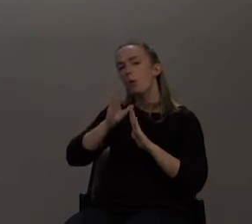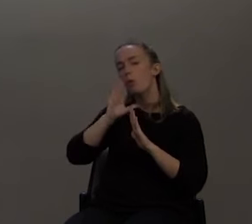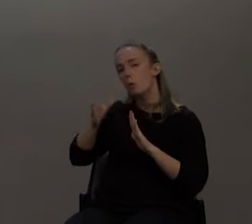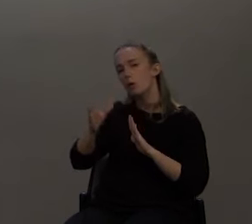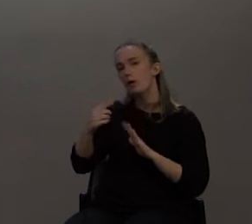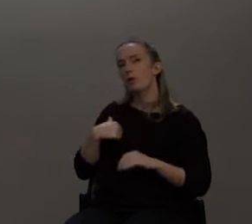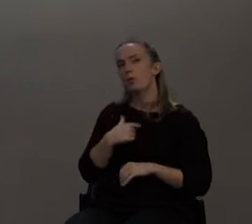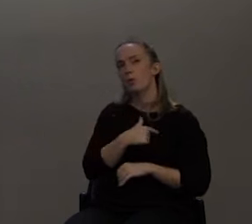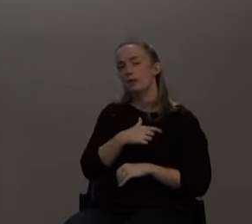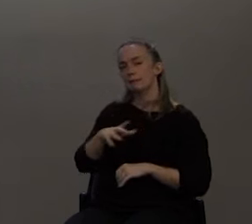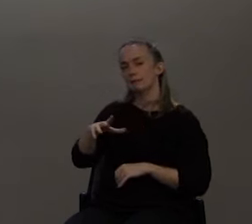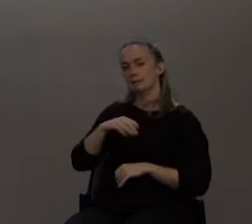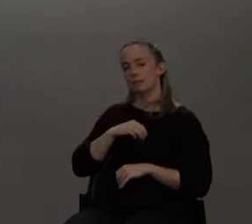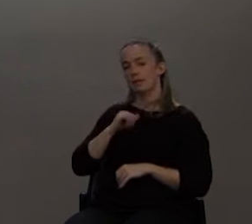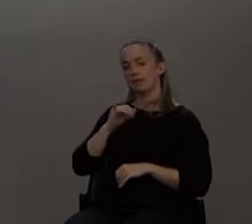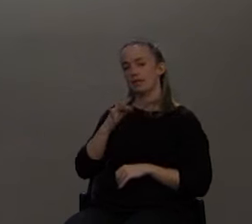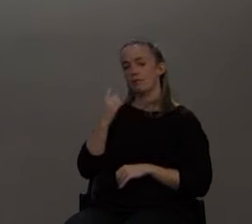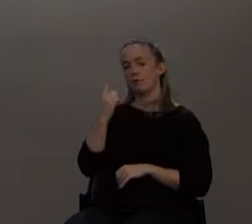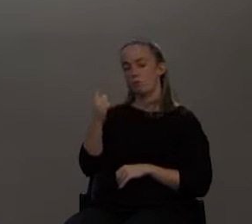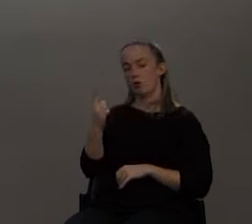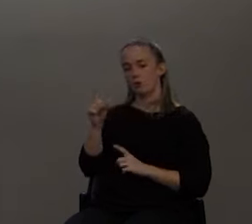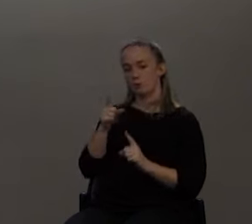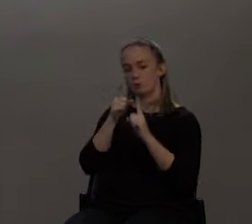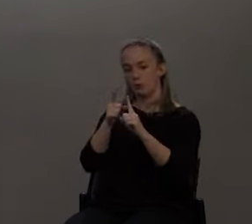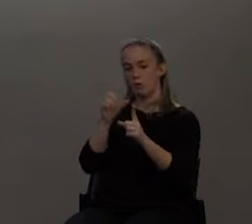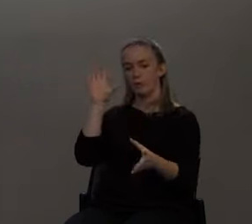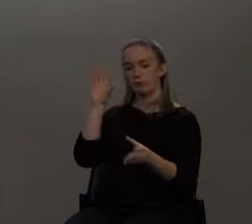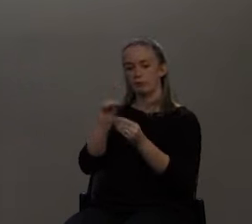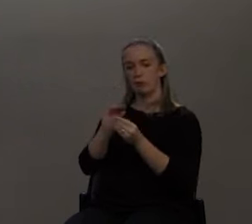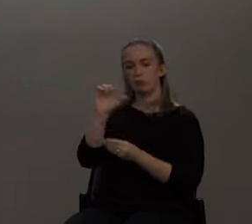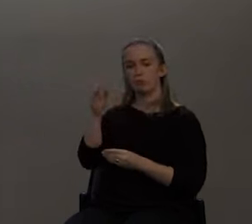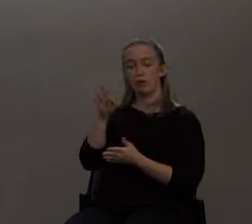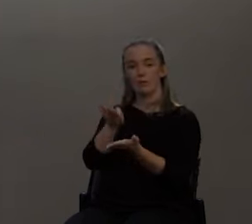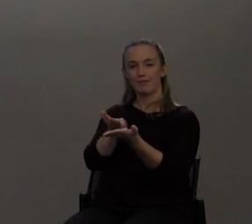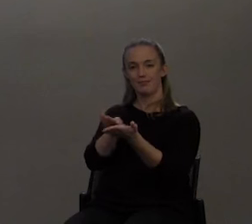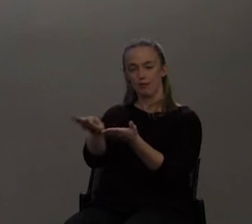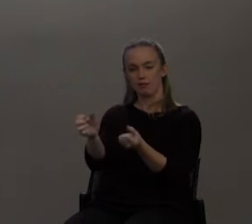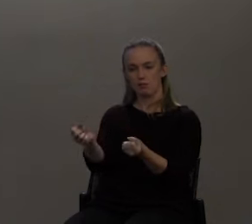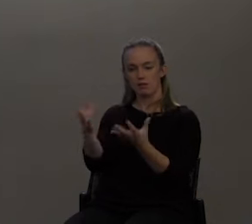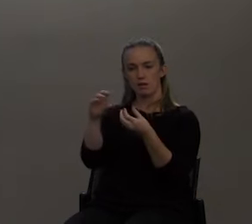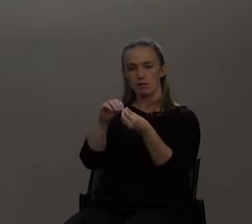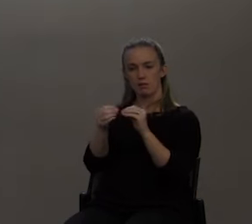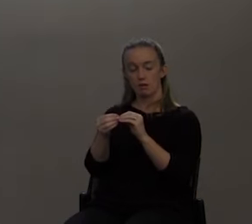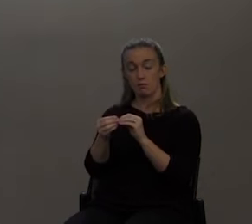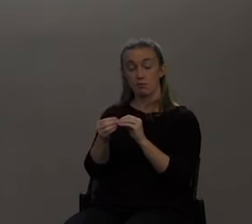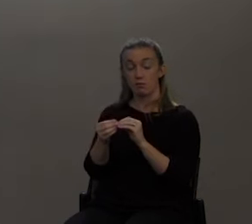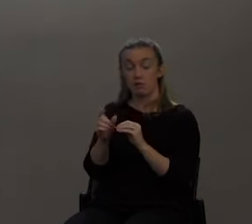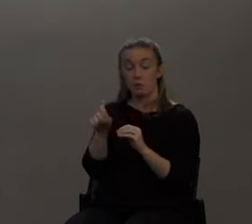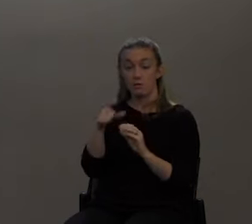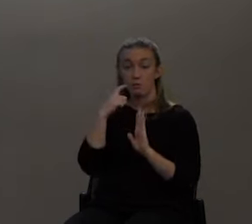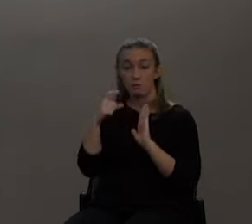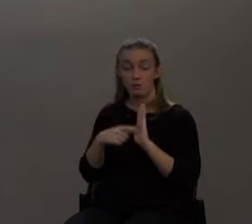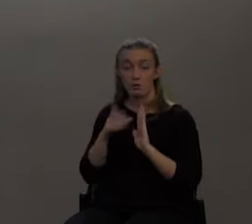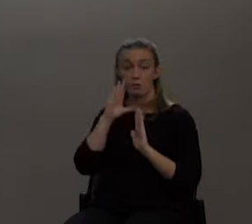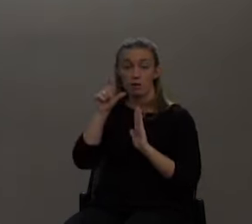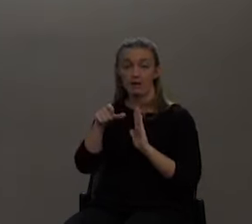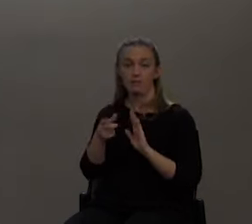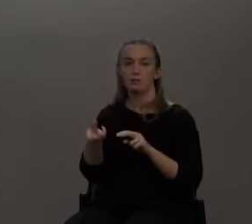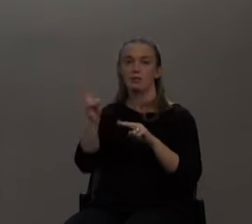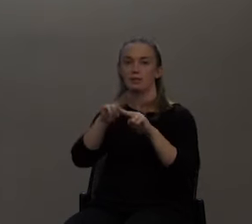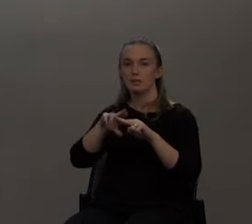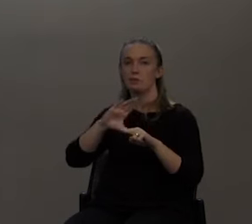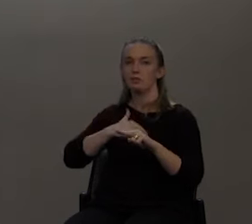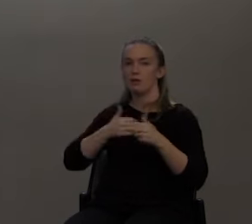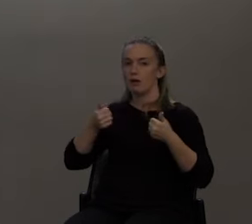is total job count? We have to recognize the fact that we're going to have to increase our efforts just to stay at our